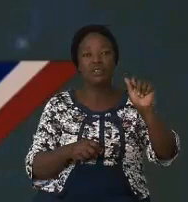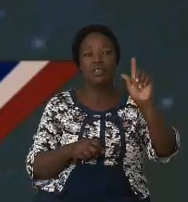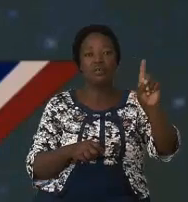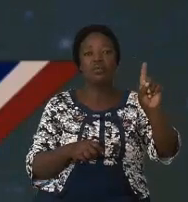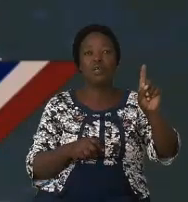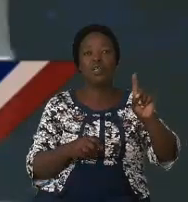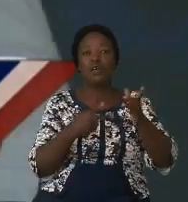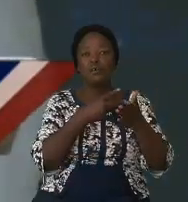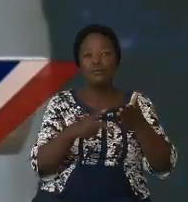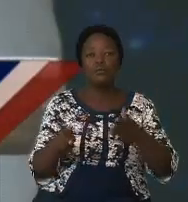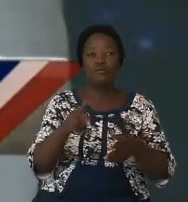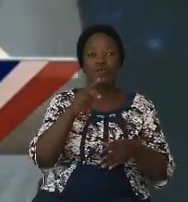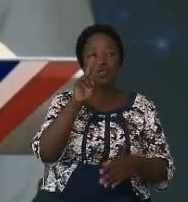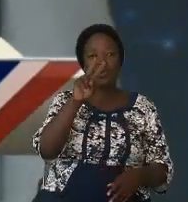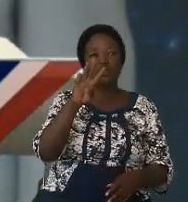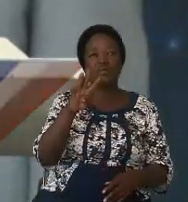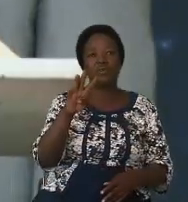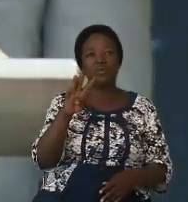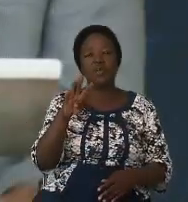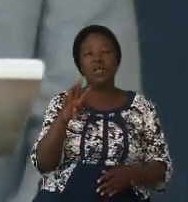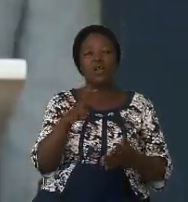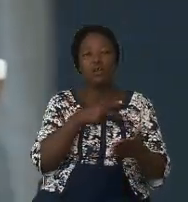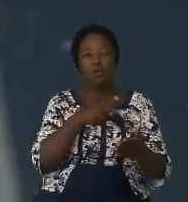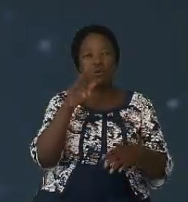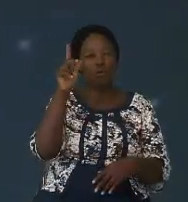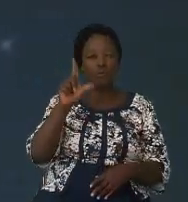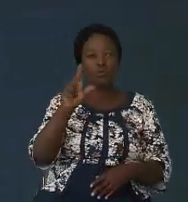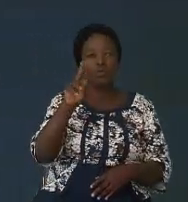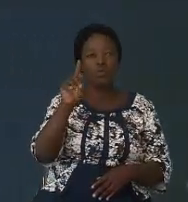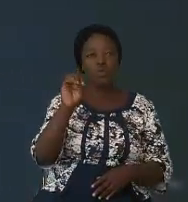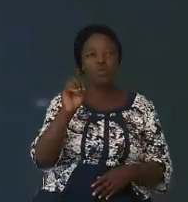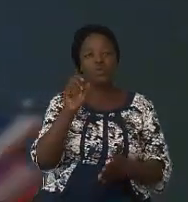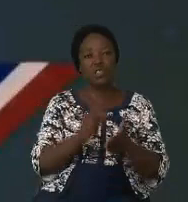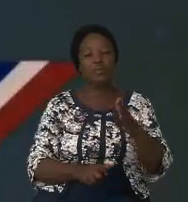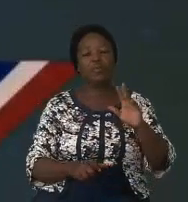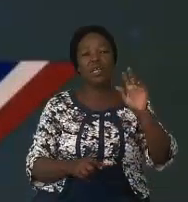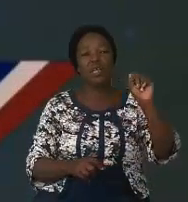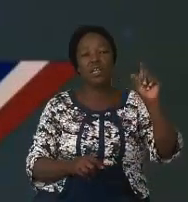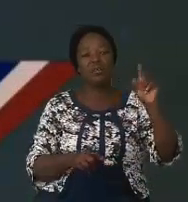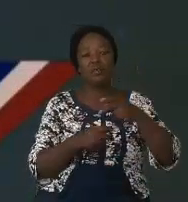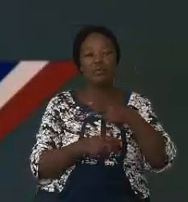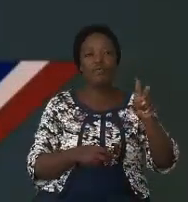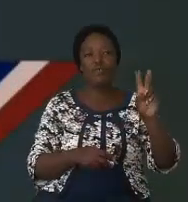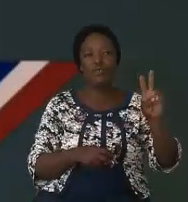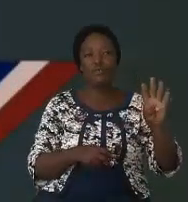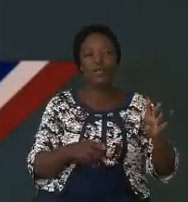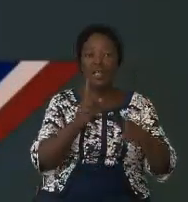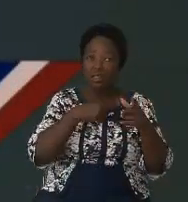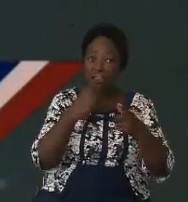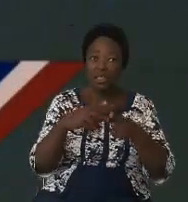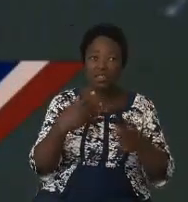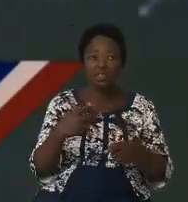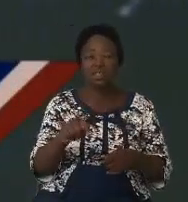chapter 11. And in Luke chapter 11, I'm reading from verse 24. Luke chapter 11, we're looking at verse